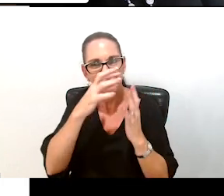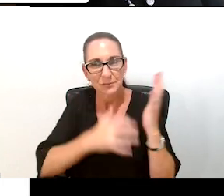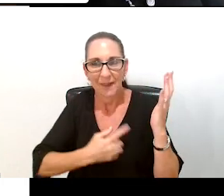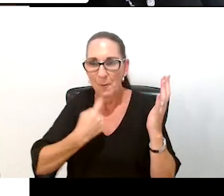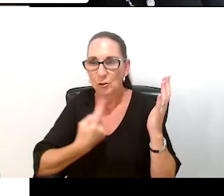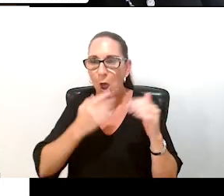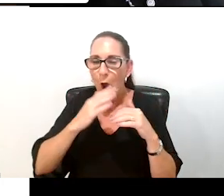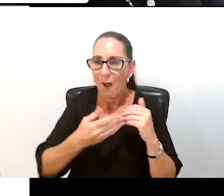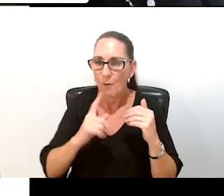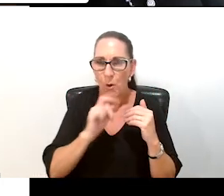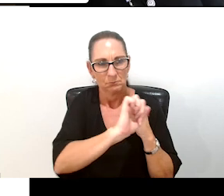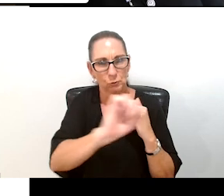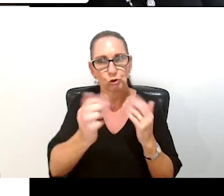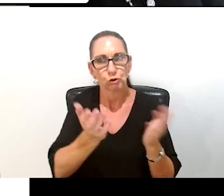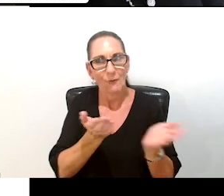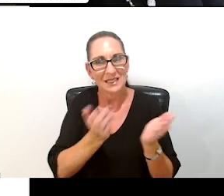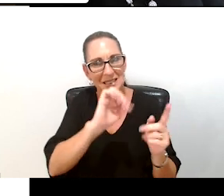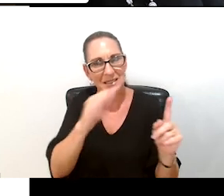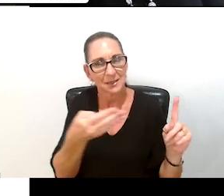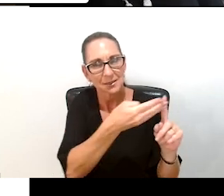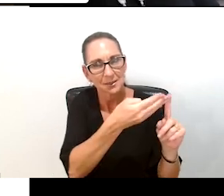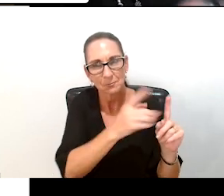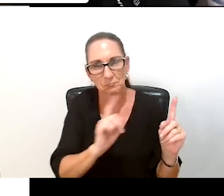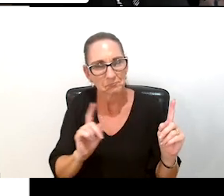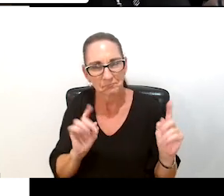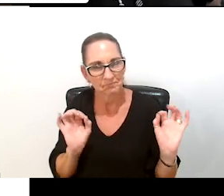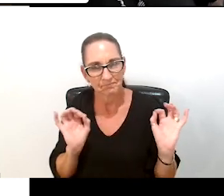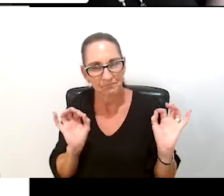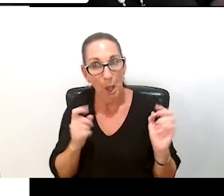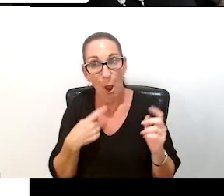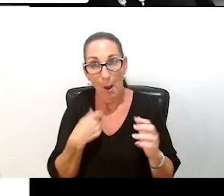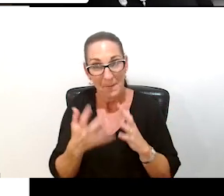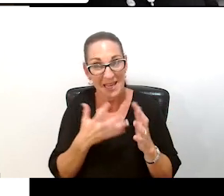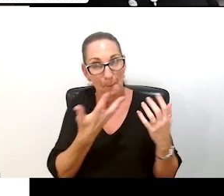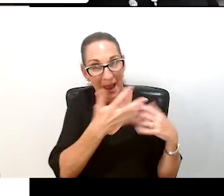what services people with disability use, and that is both mainstream